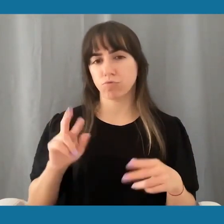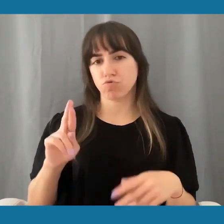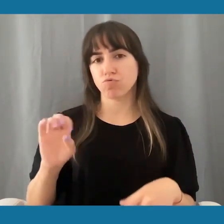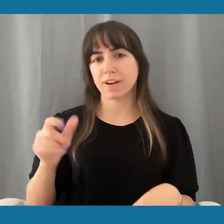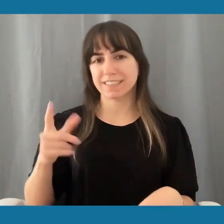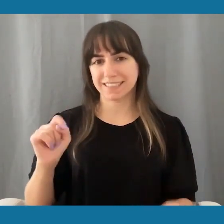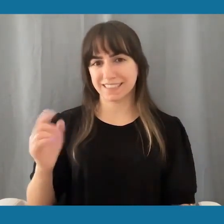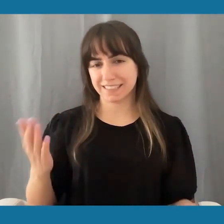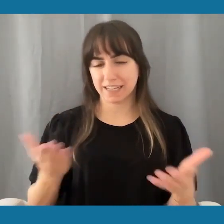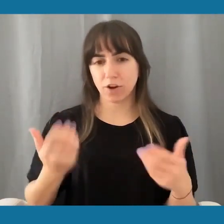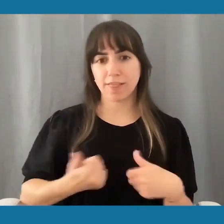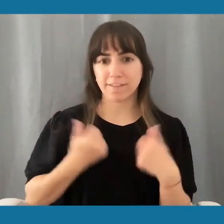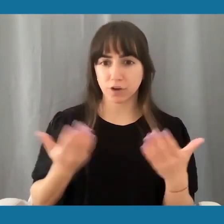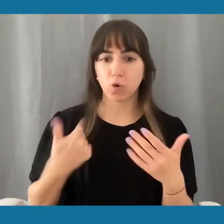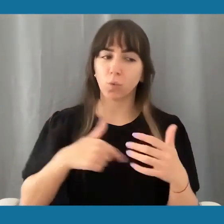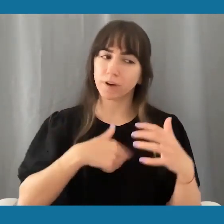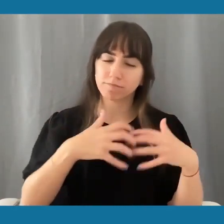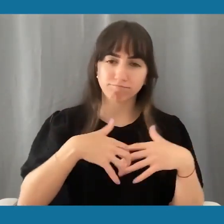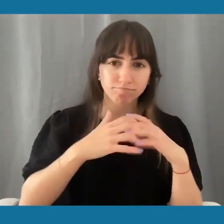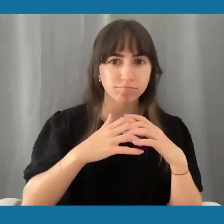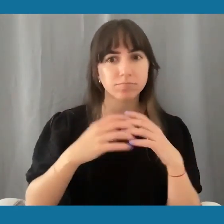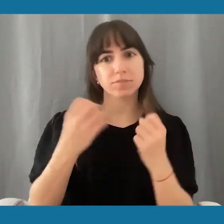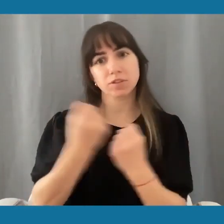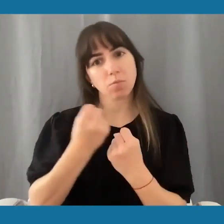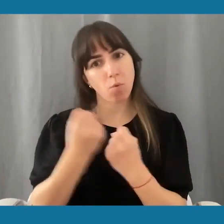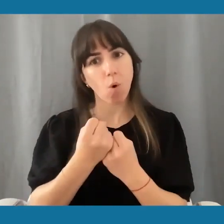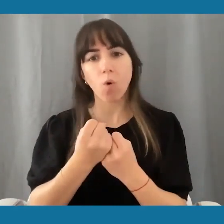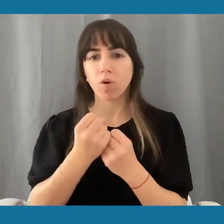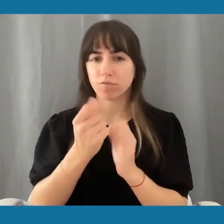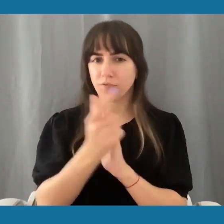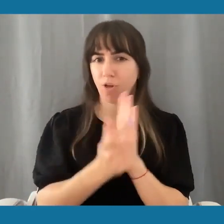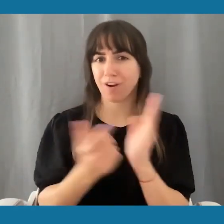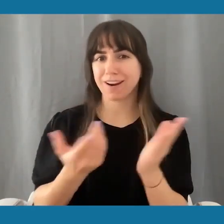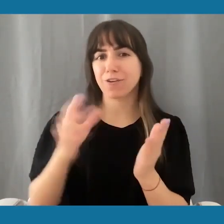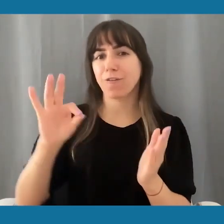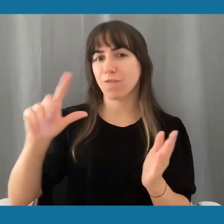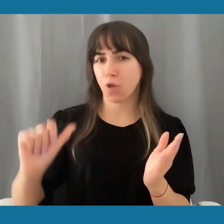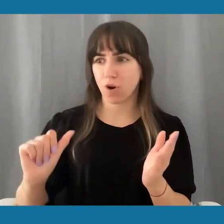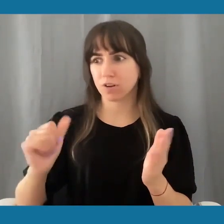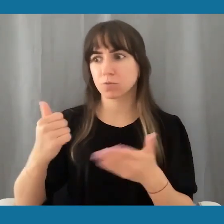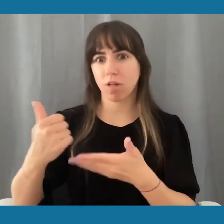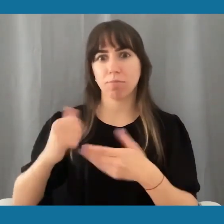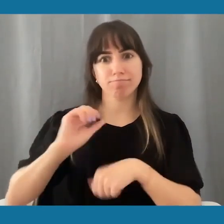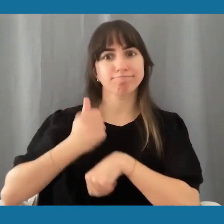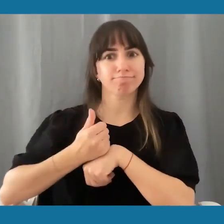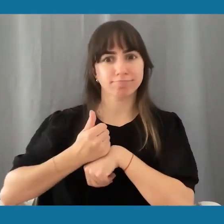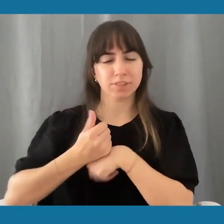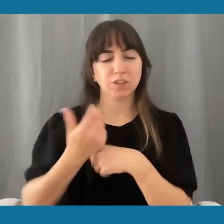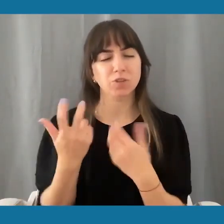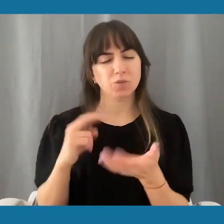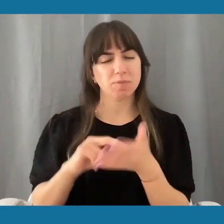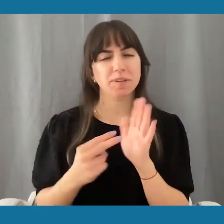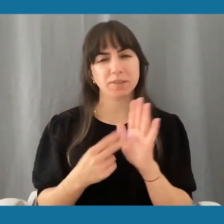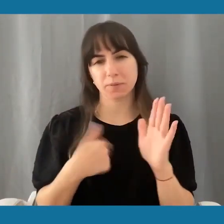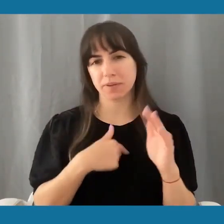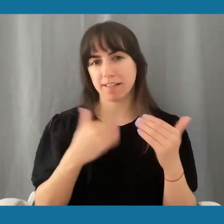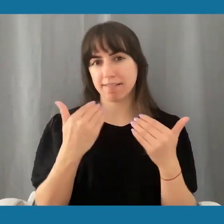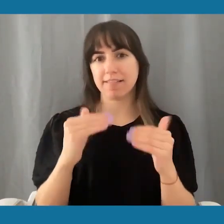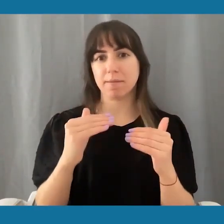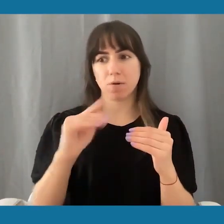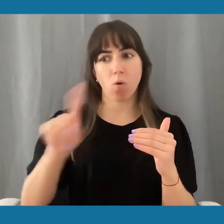the legislator to allow this program to exist. And so we do limit enrollment to individuals who reside in